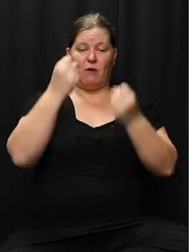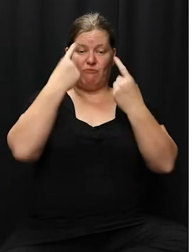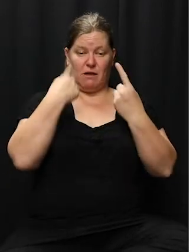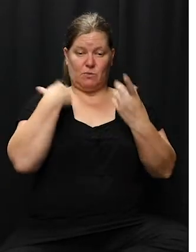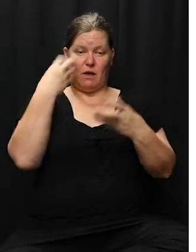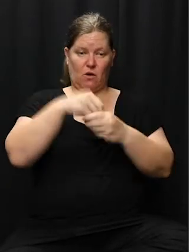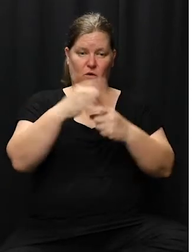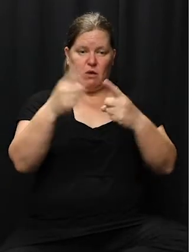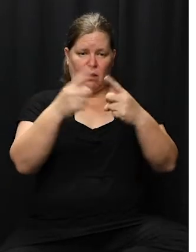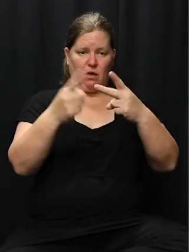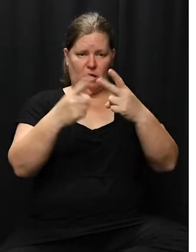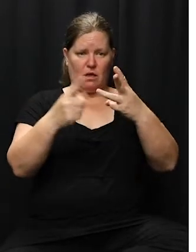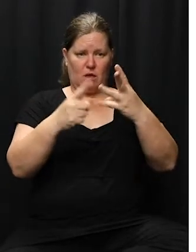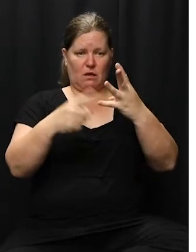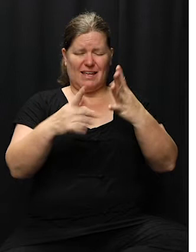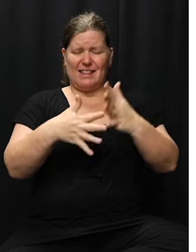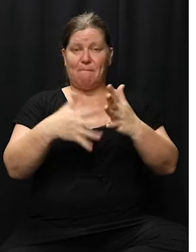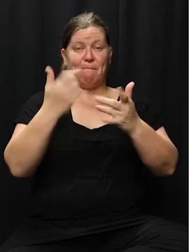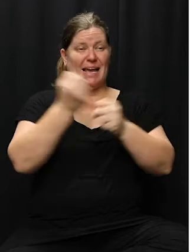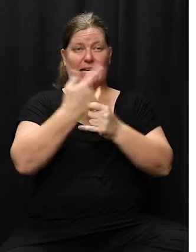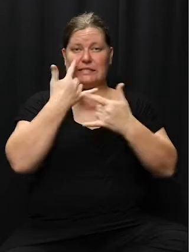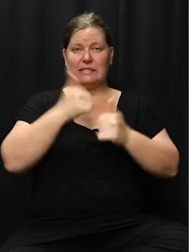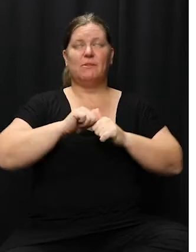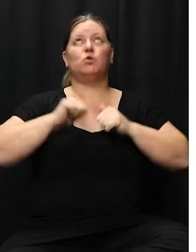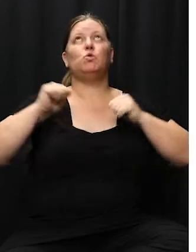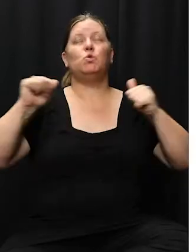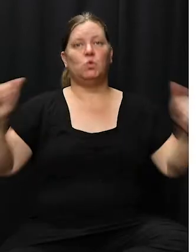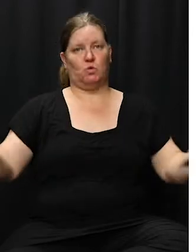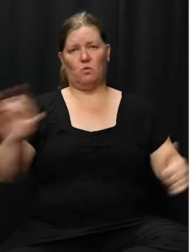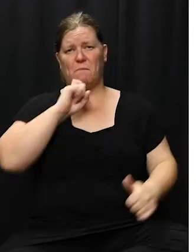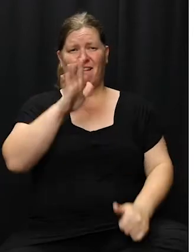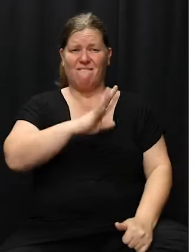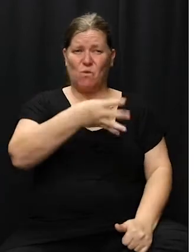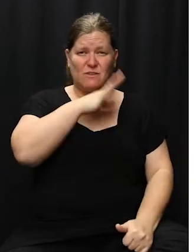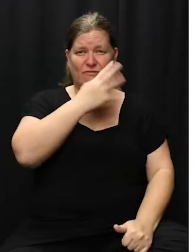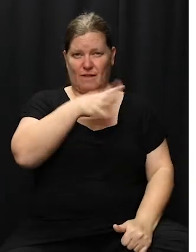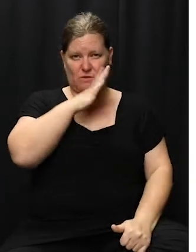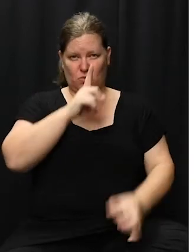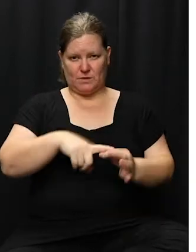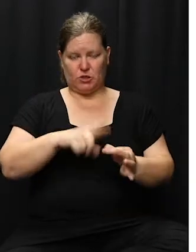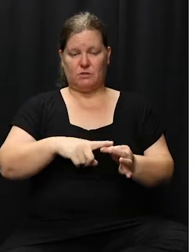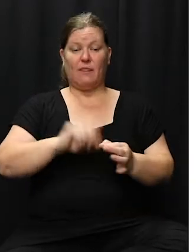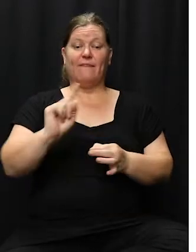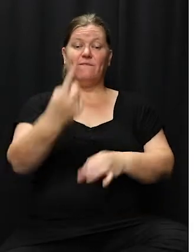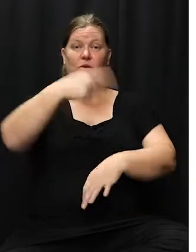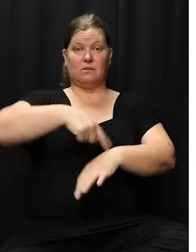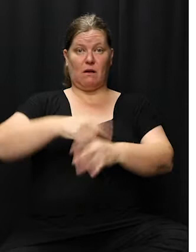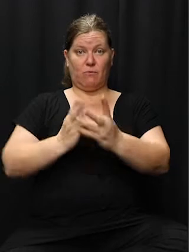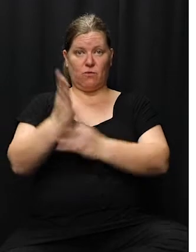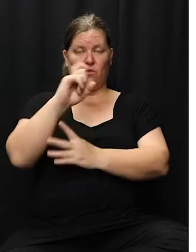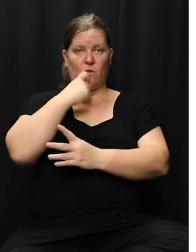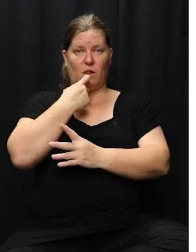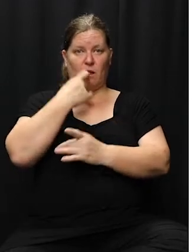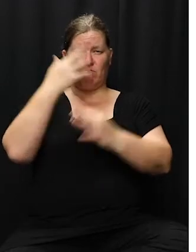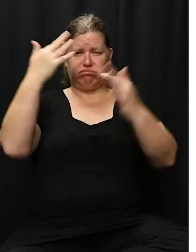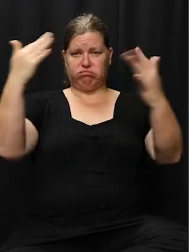Also, I realised when I was including all of these things, it is going to make the assessment really huge, 400, 500 questions. So the first time